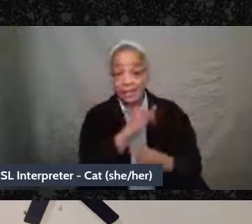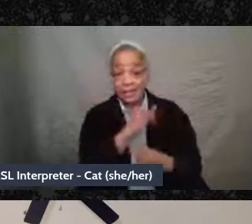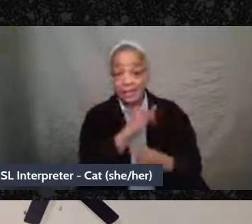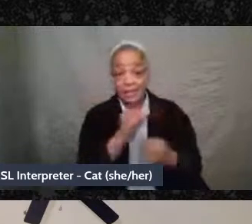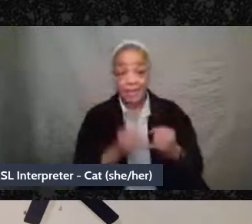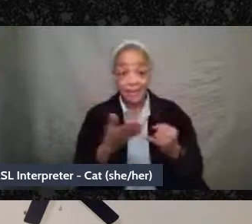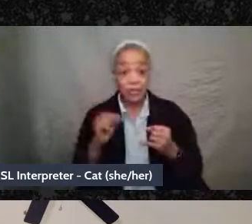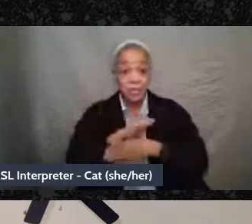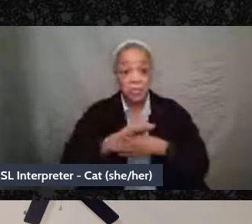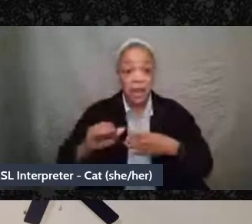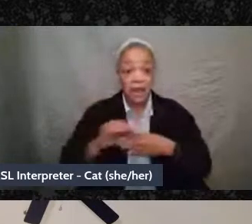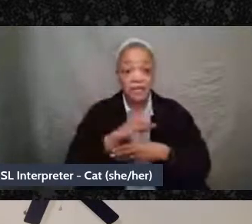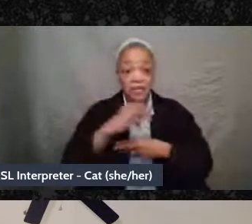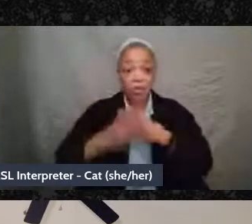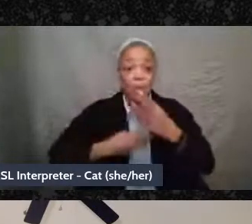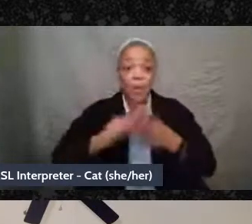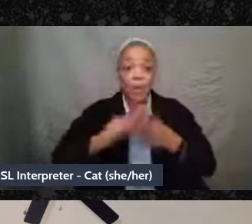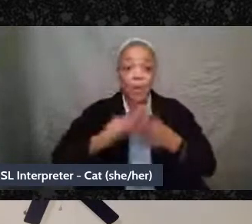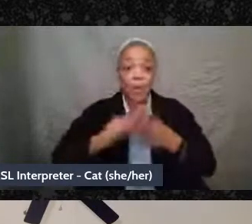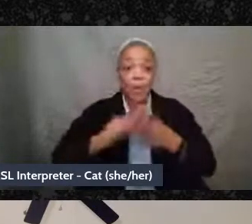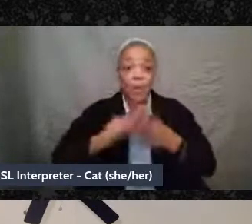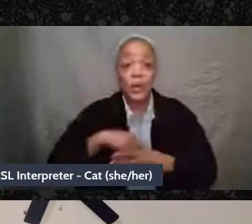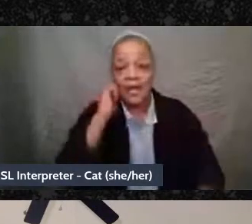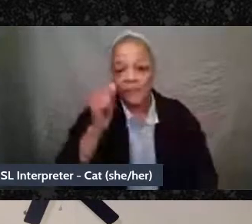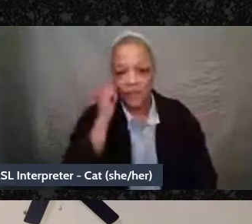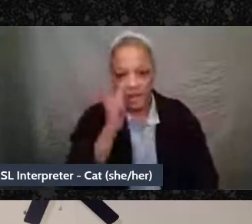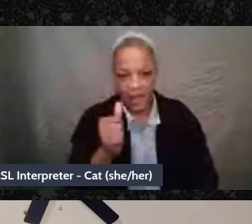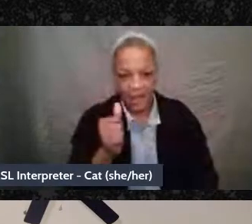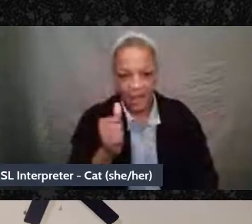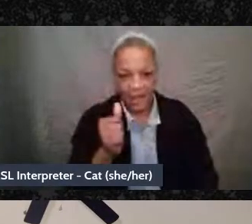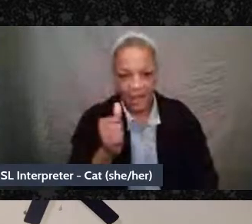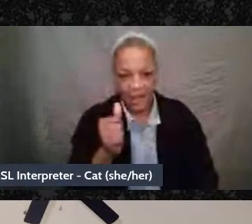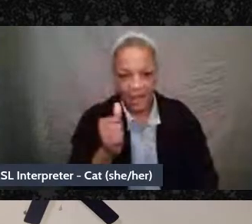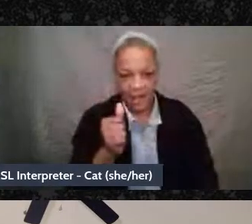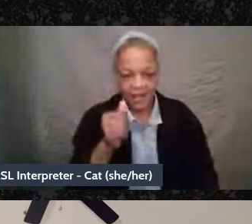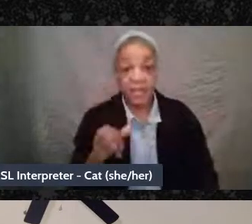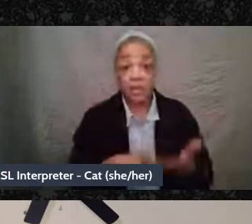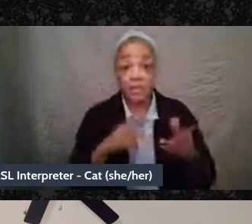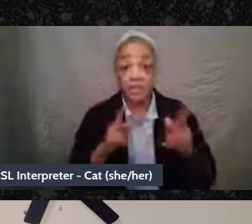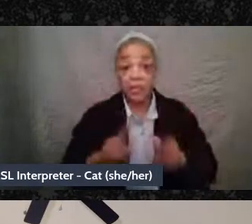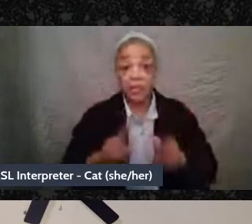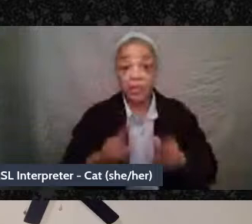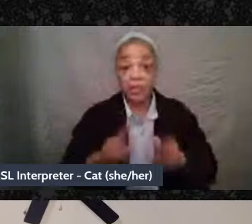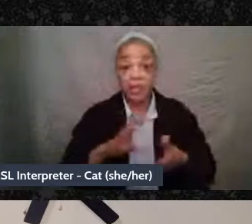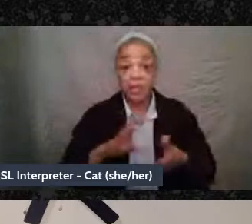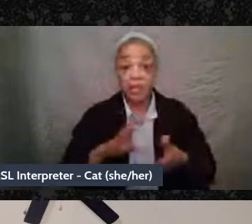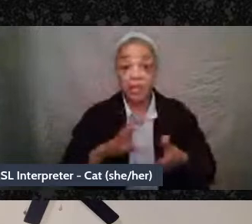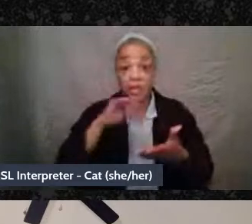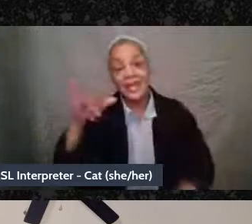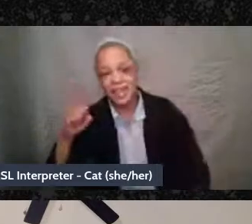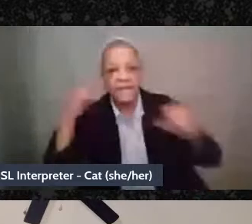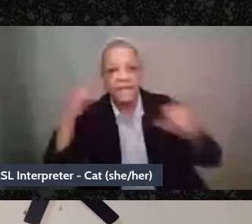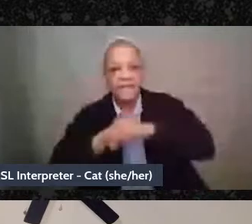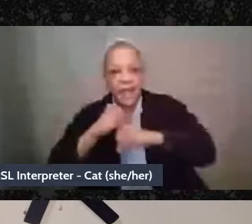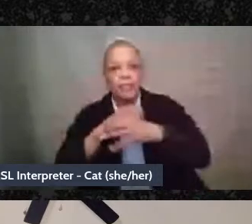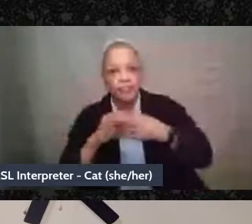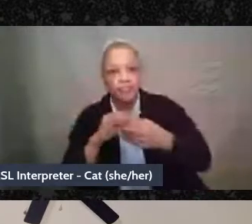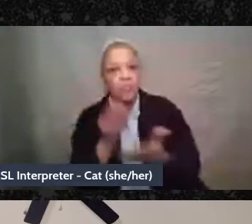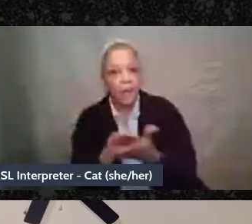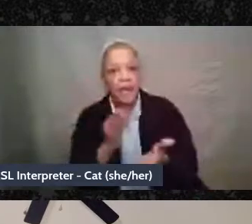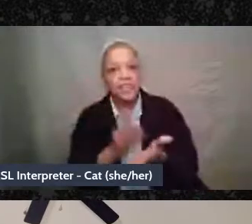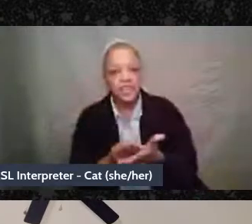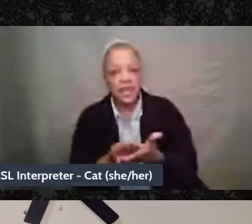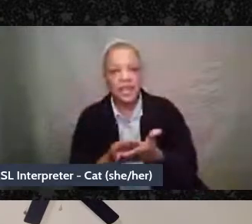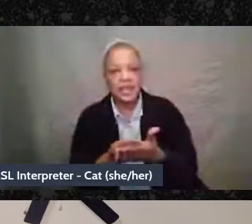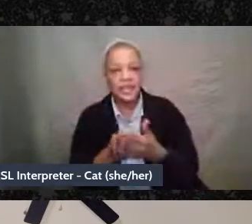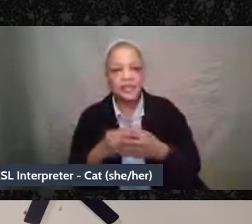practice the world that we want every single day. And I think that's the piece also that people are learning, is that yes, there's the fight at the budget hearing, at the city